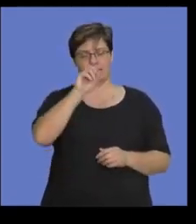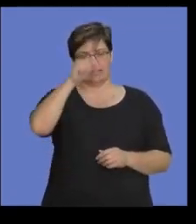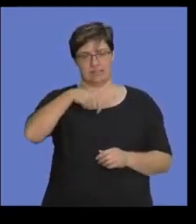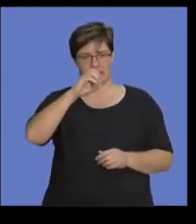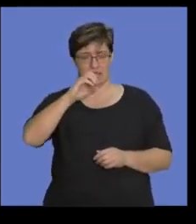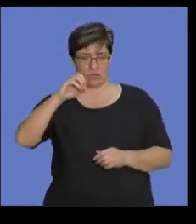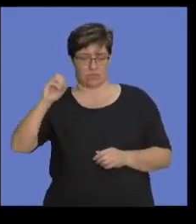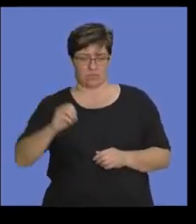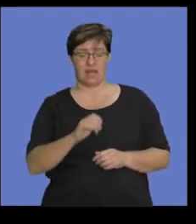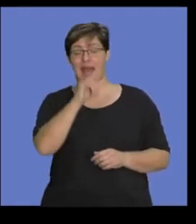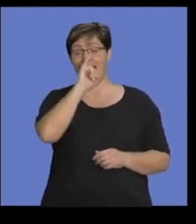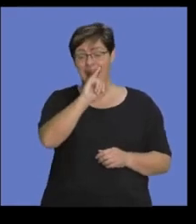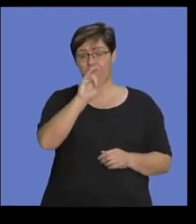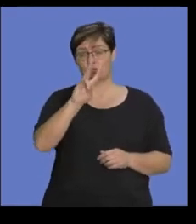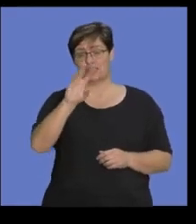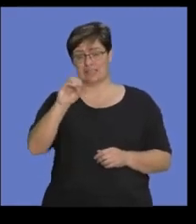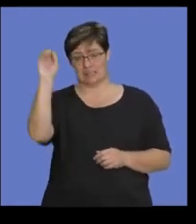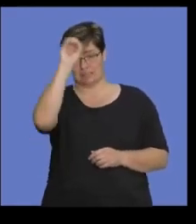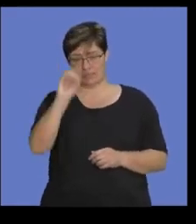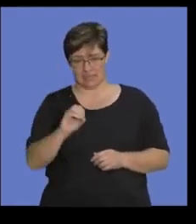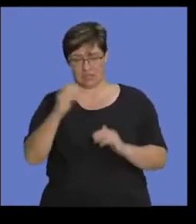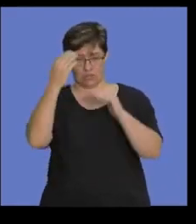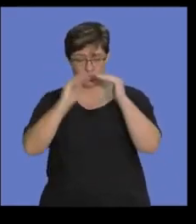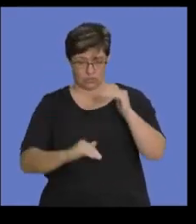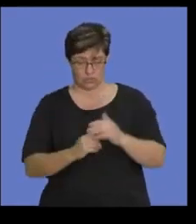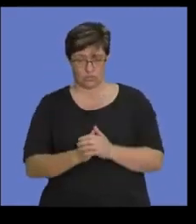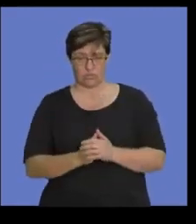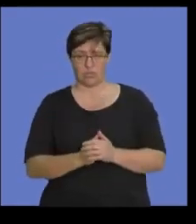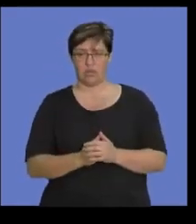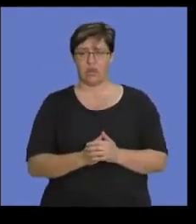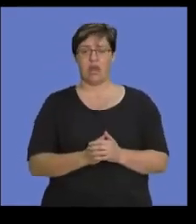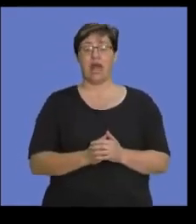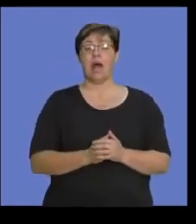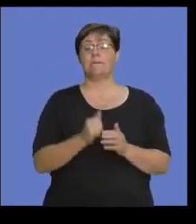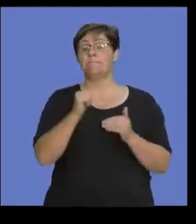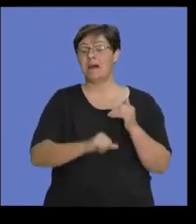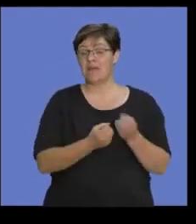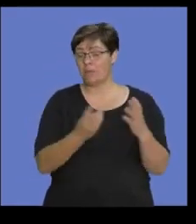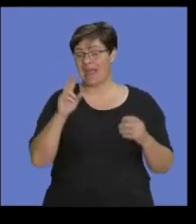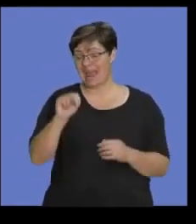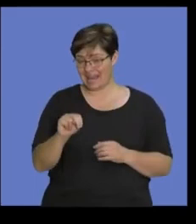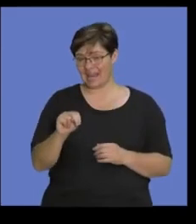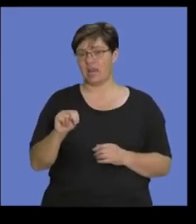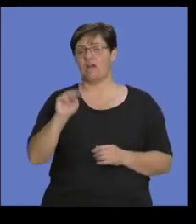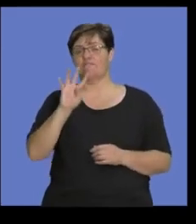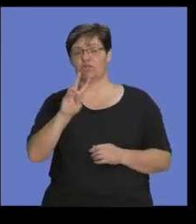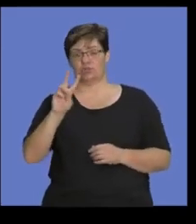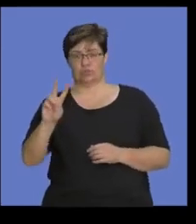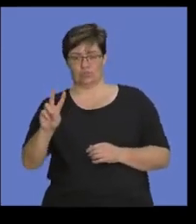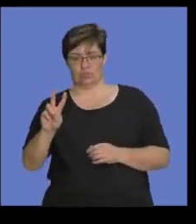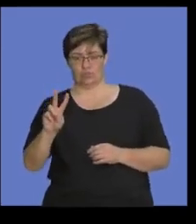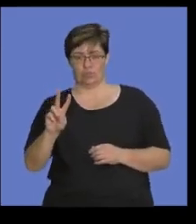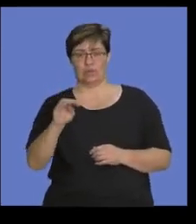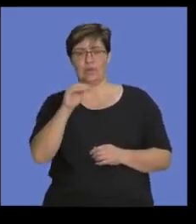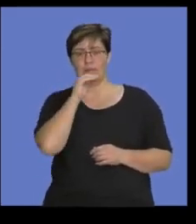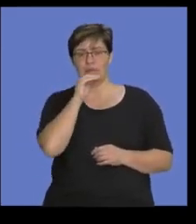the 20% reducing balance, and then N is the 42 months. So 42 months is the